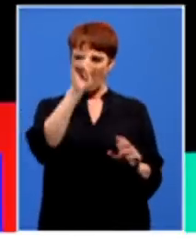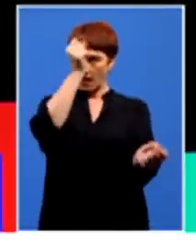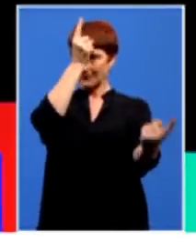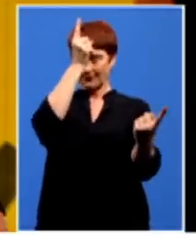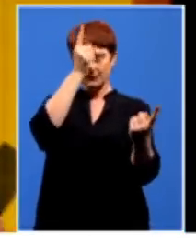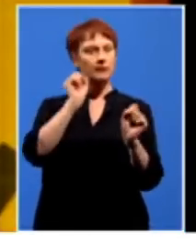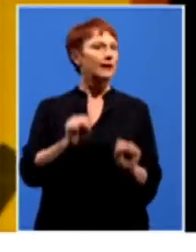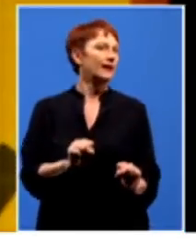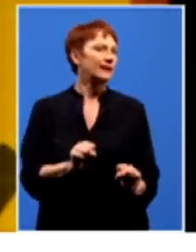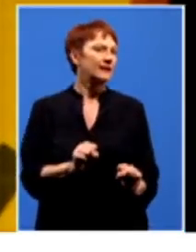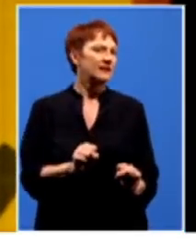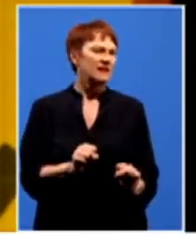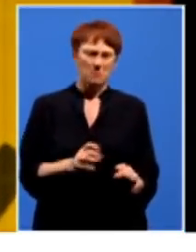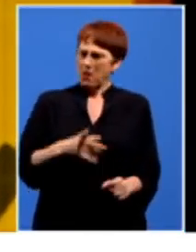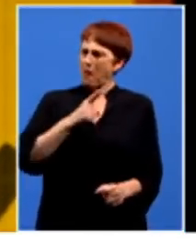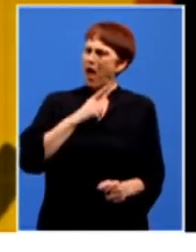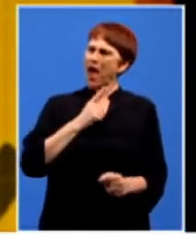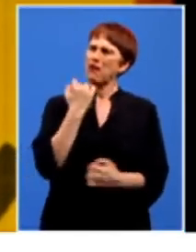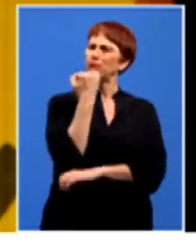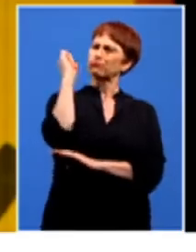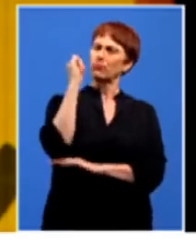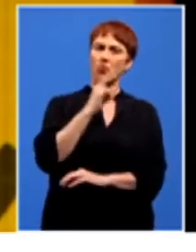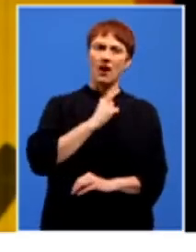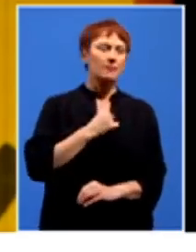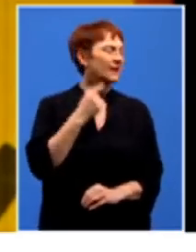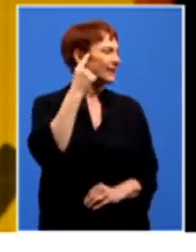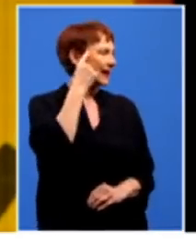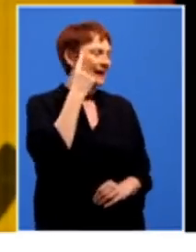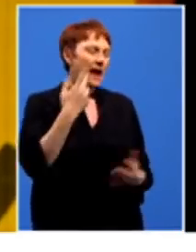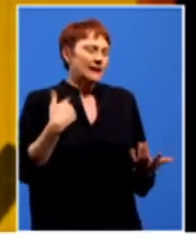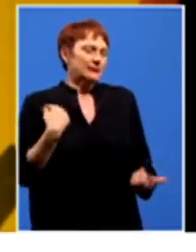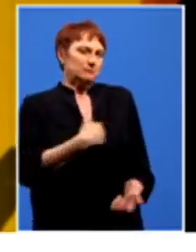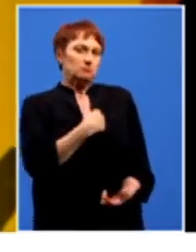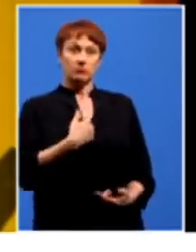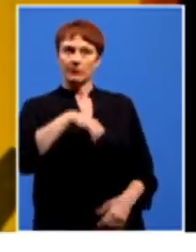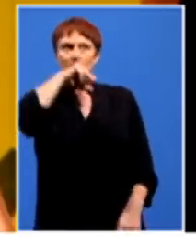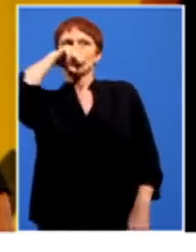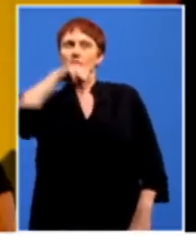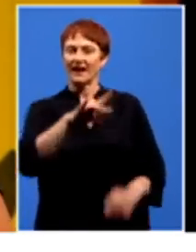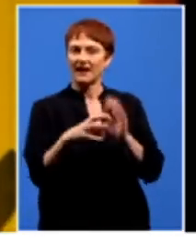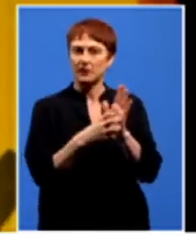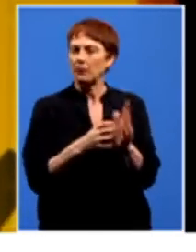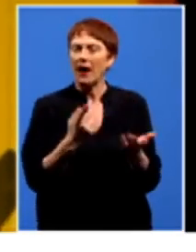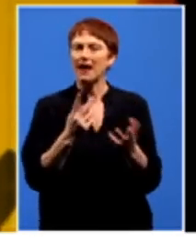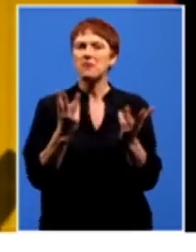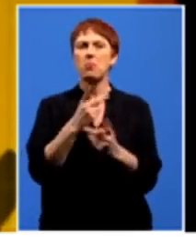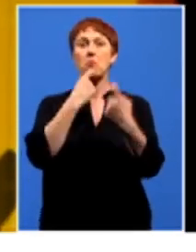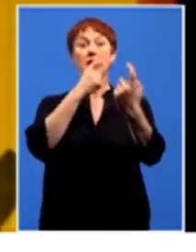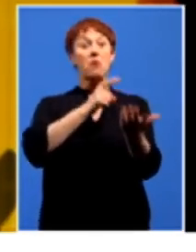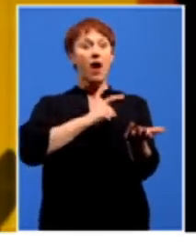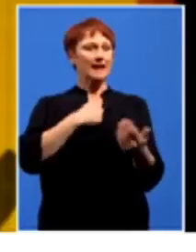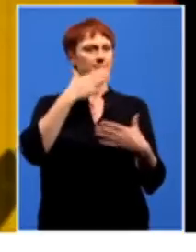offense? I think it was the timing. I don't know. I think I'm on the other side of the fence. I like the ad, so it's hard for me to say. But I